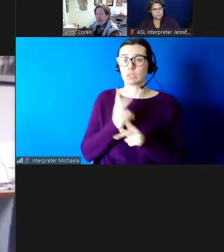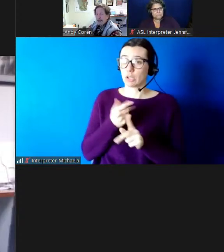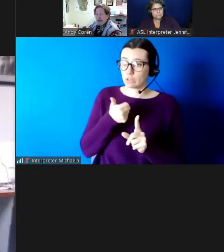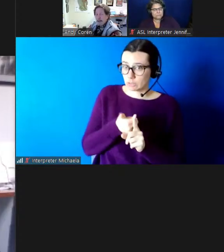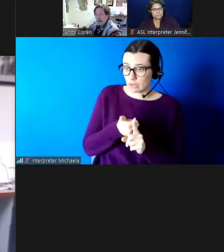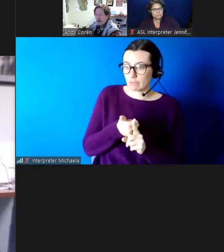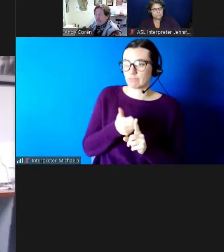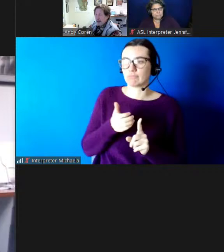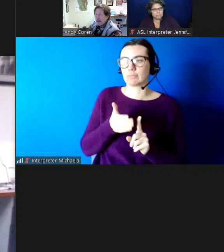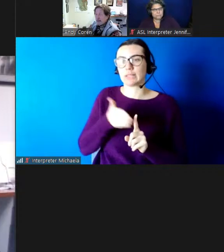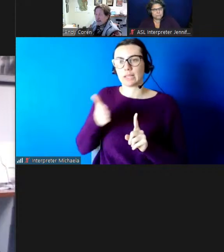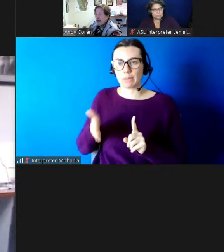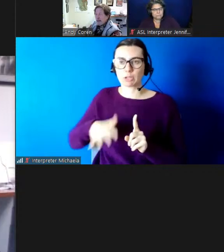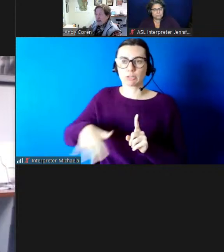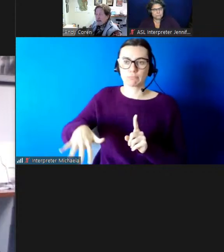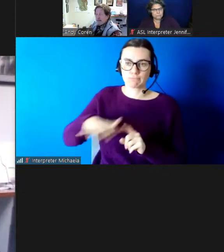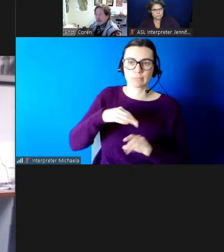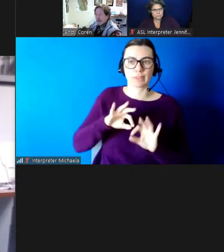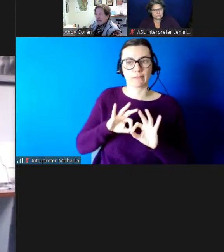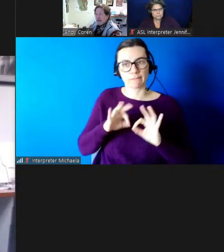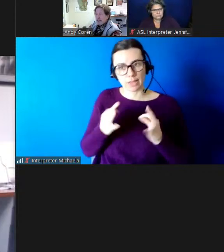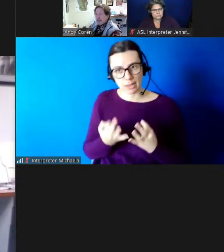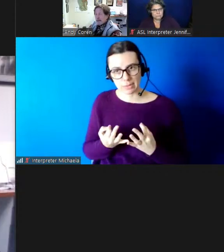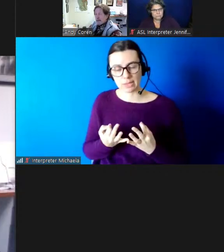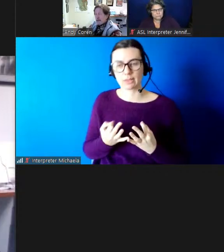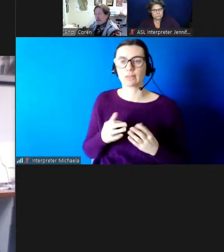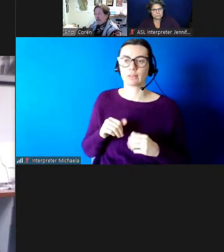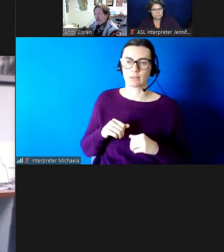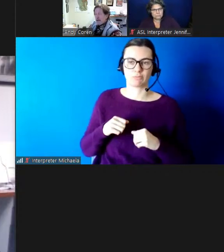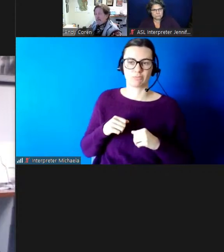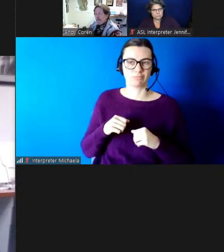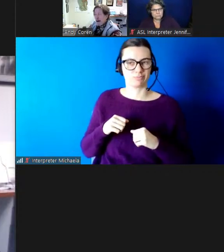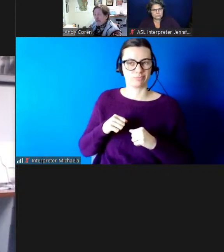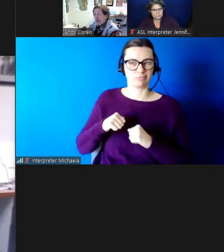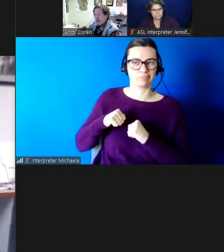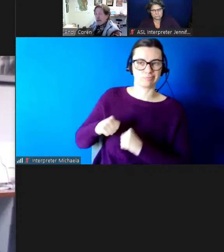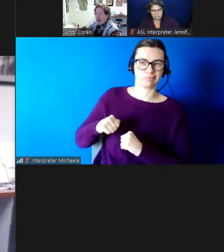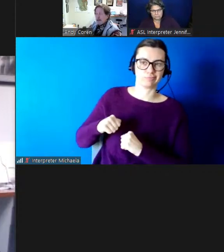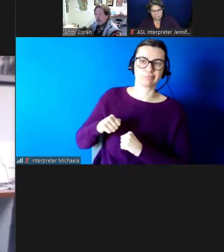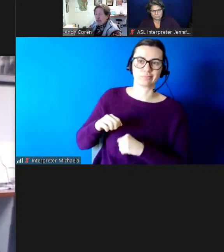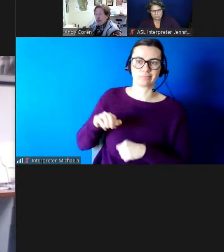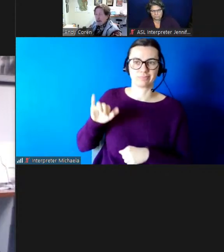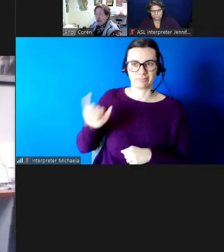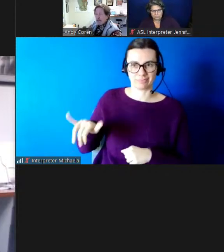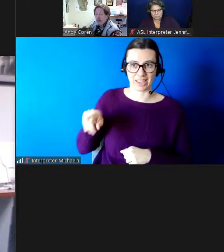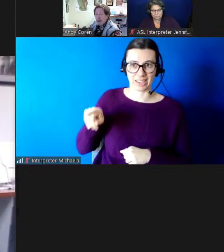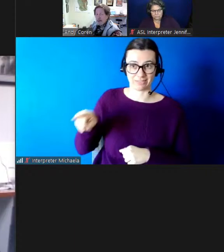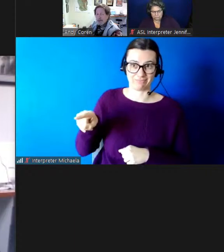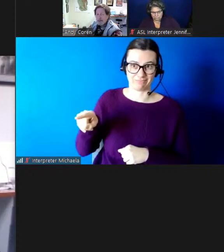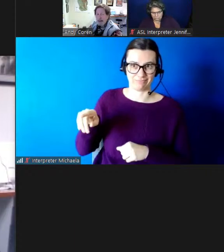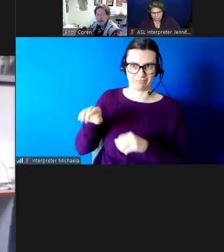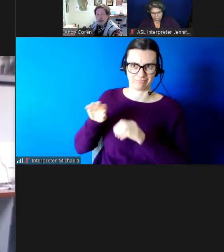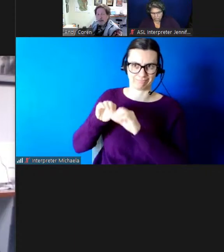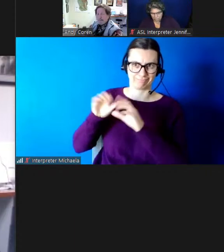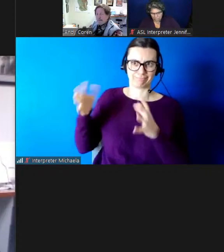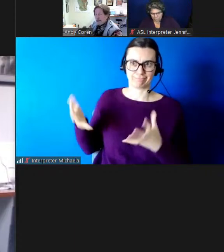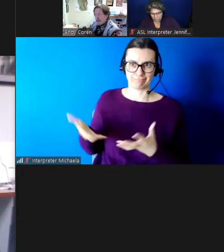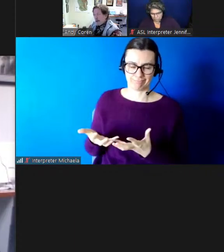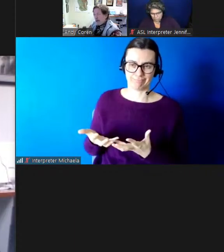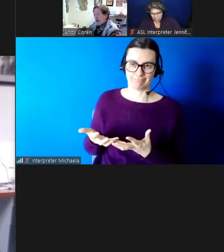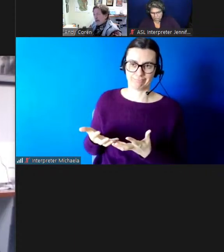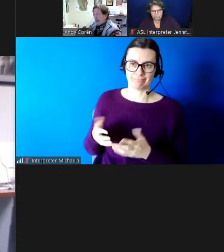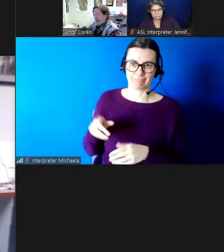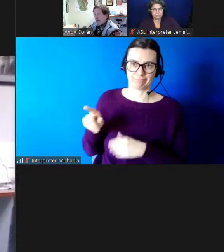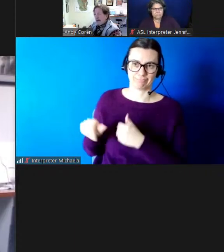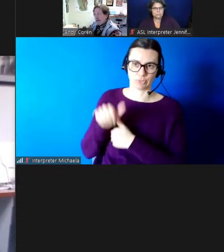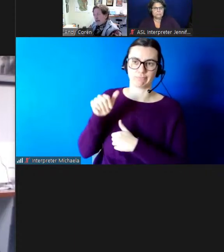neighbors and your family and protect against this fairly prevalent and growing unknown threat. And so